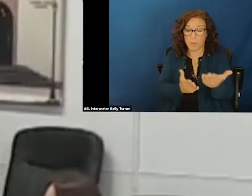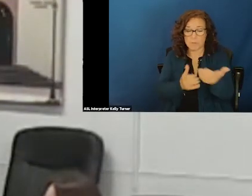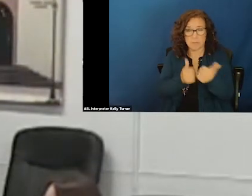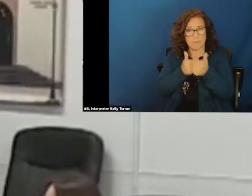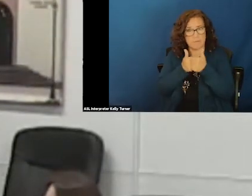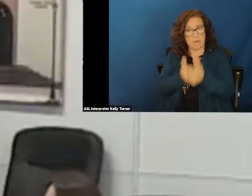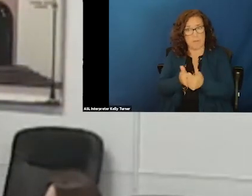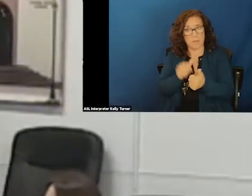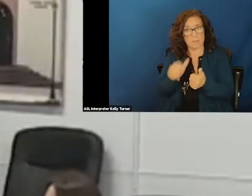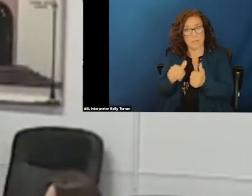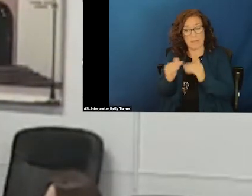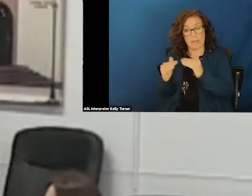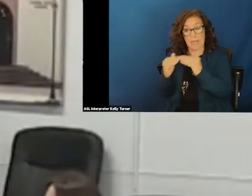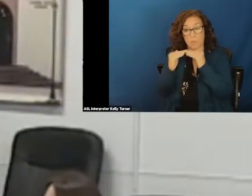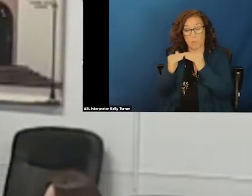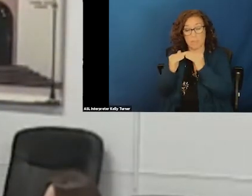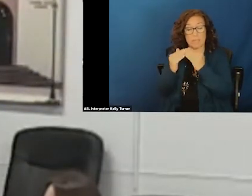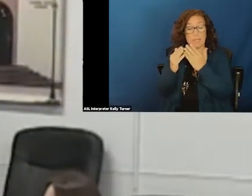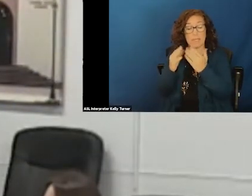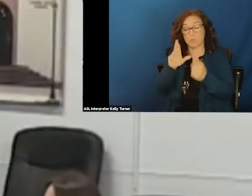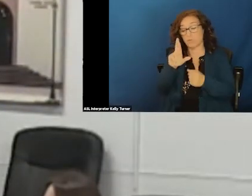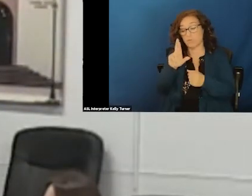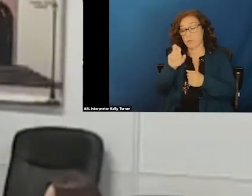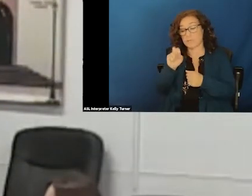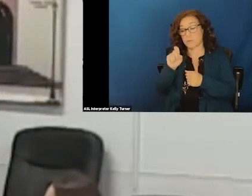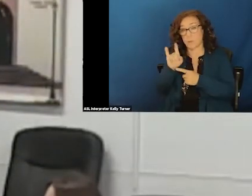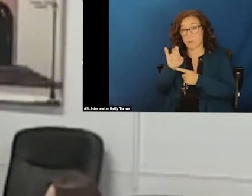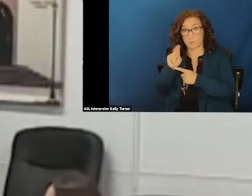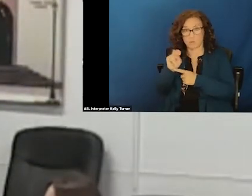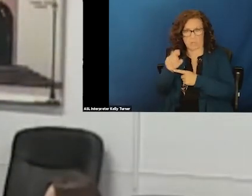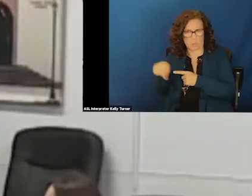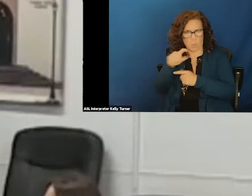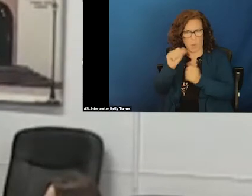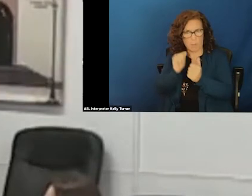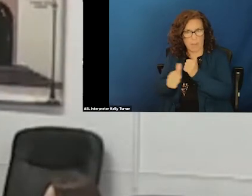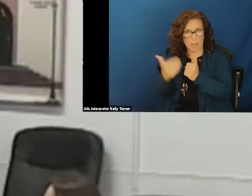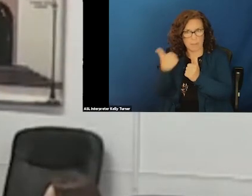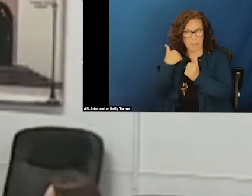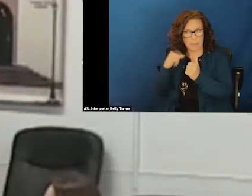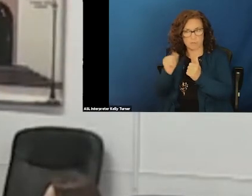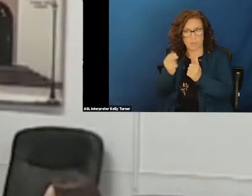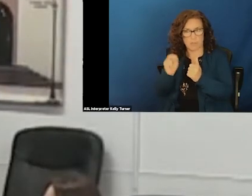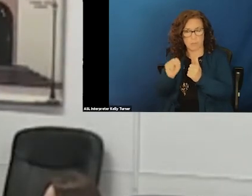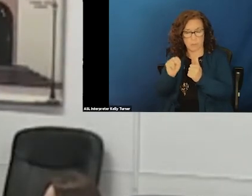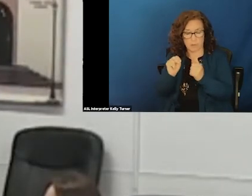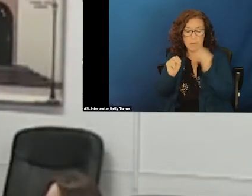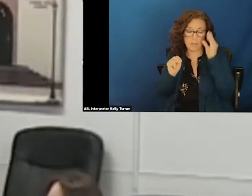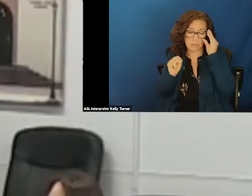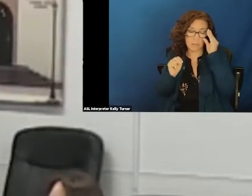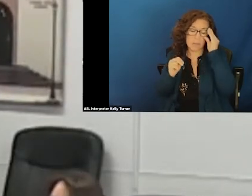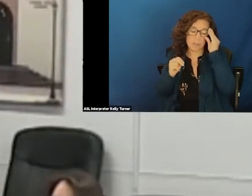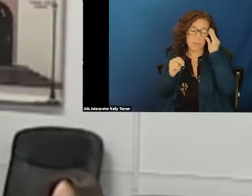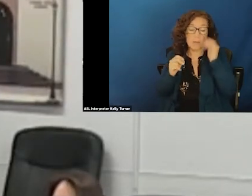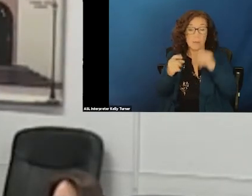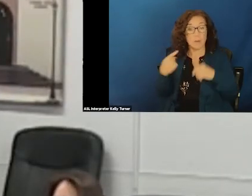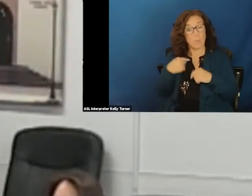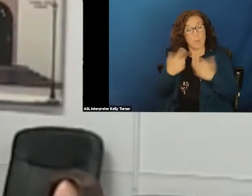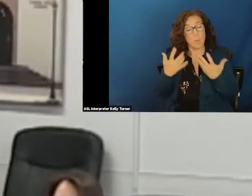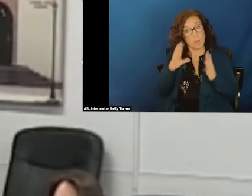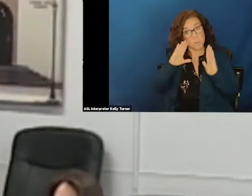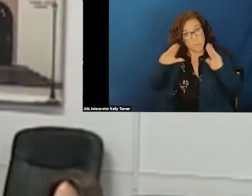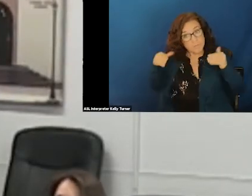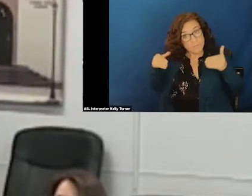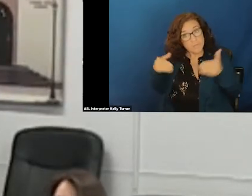to focus one of those leadership positions at each of our secondary schools on student outcomes. And so the